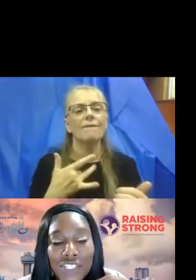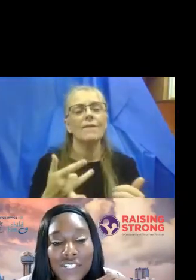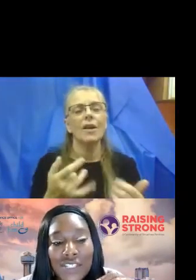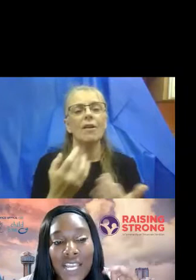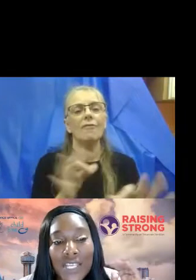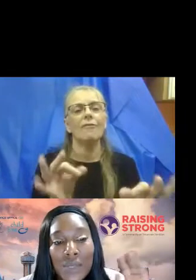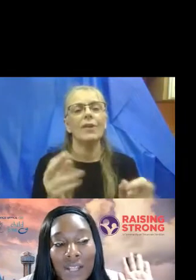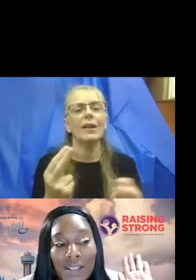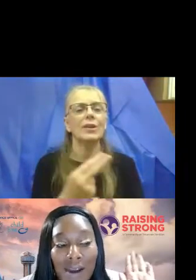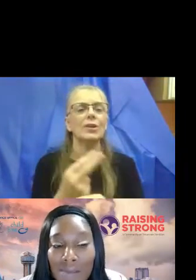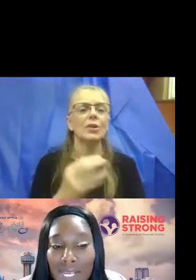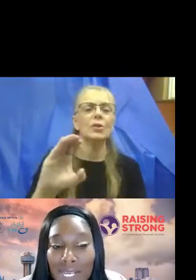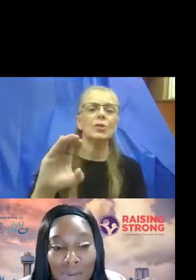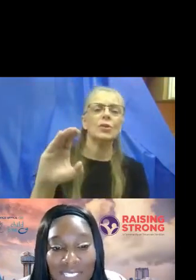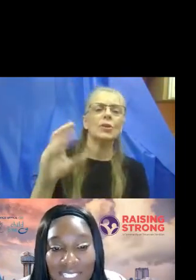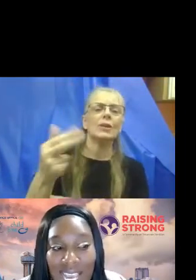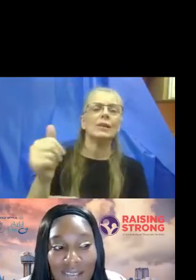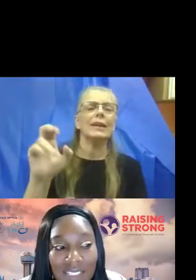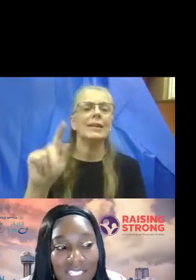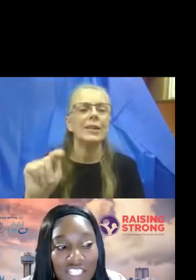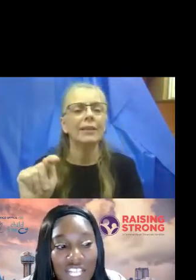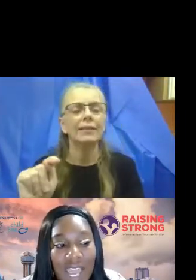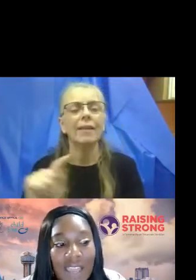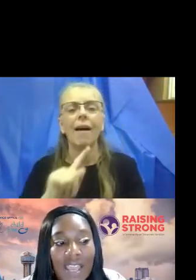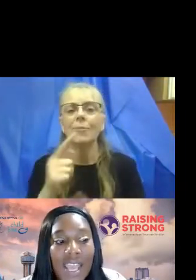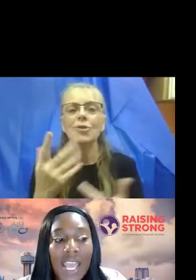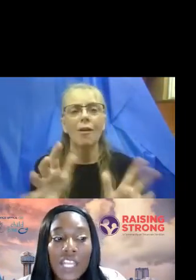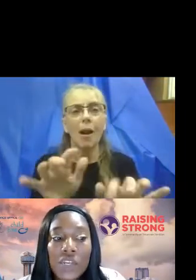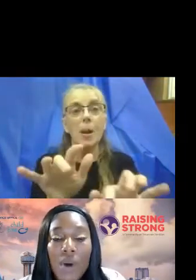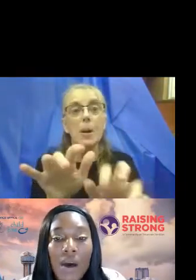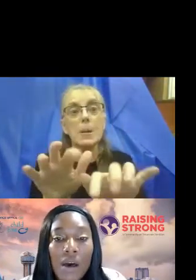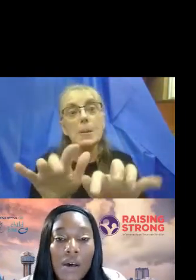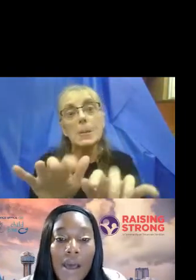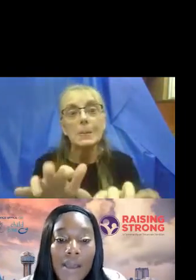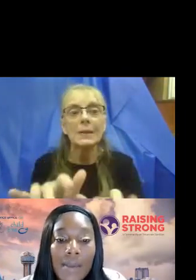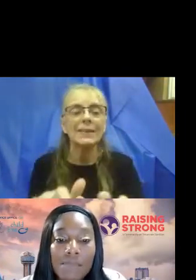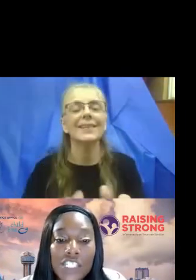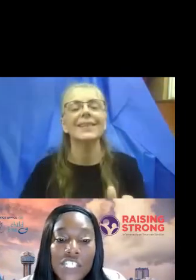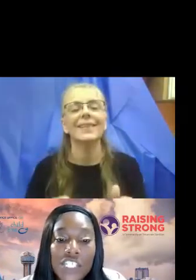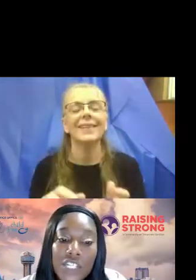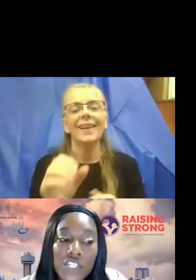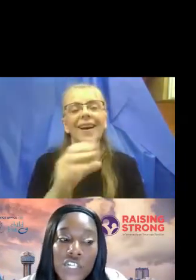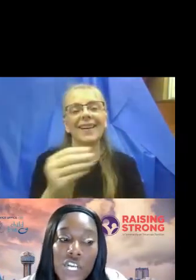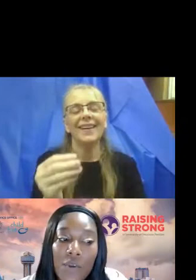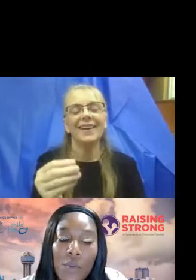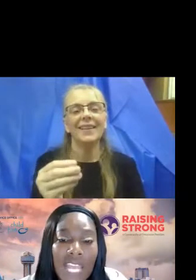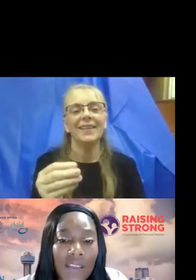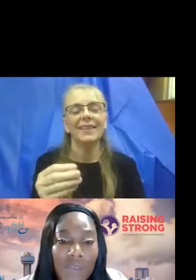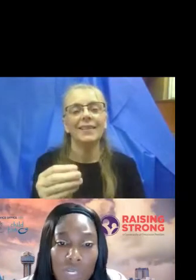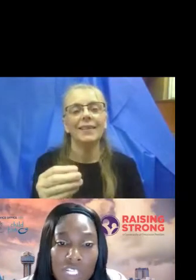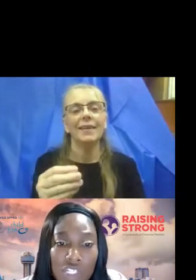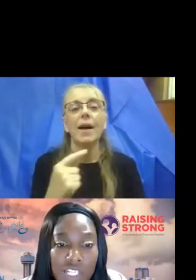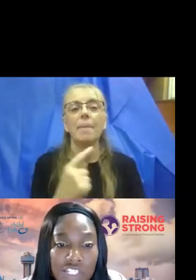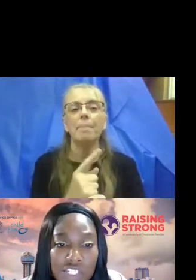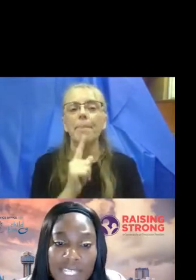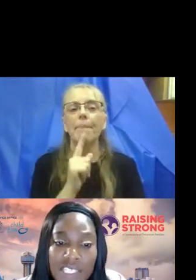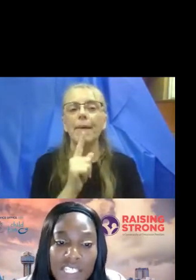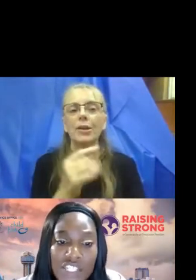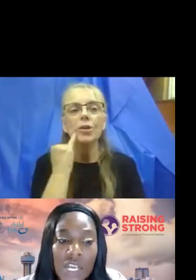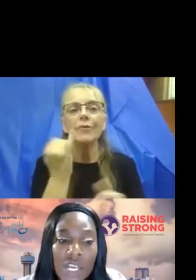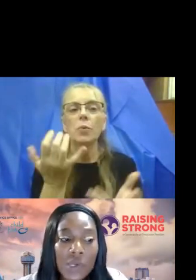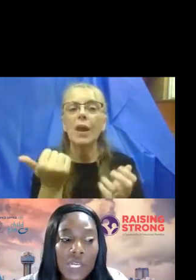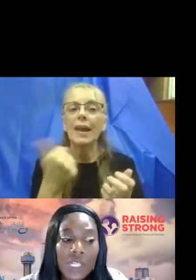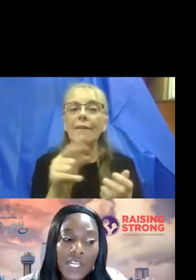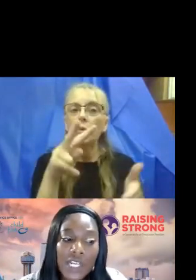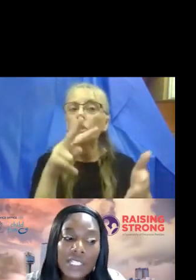I'm sure that you all are already going to town in the chat. And you all, just be sure, if you want everyone to read your